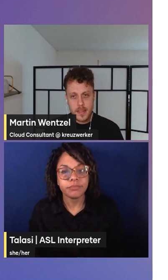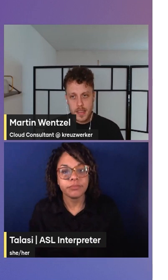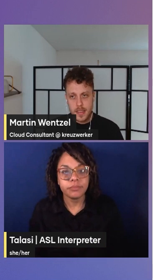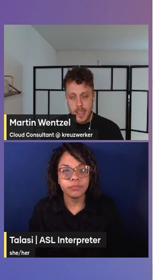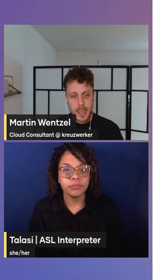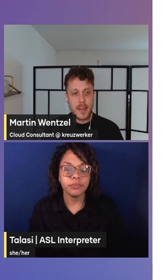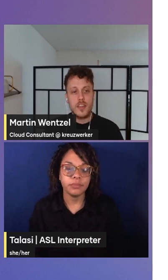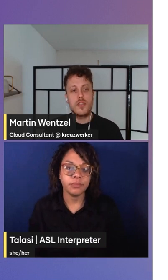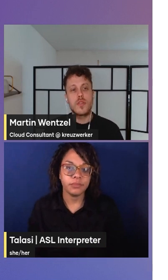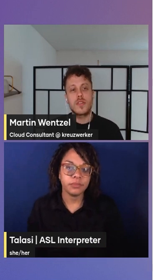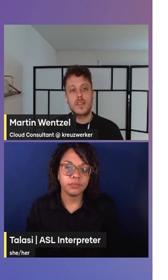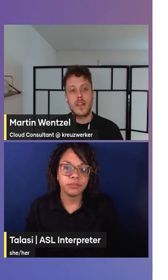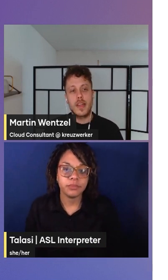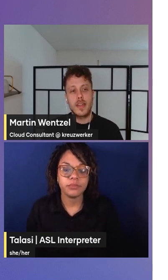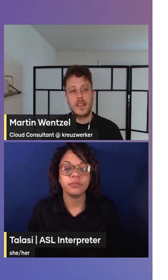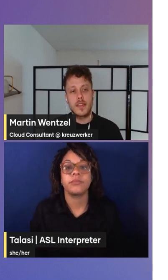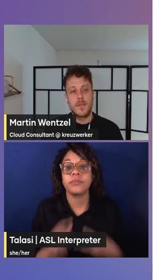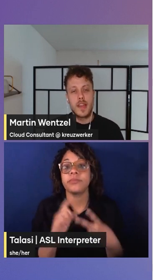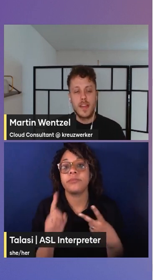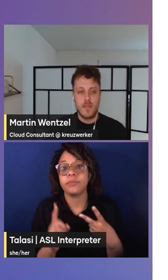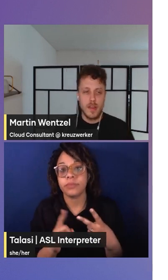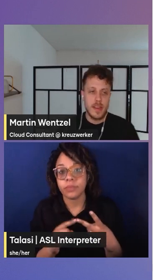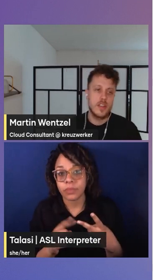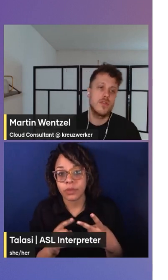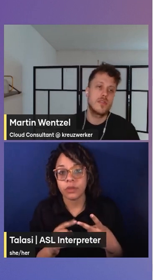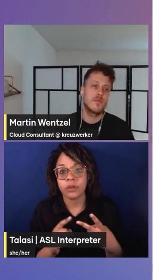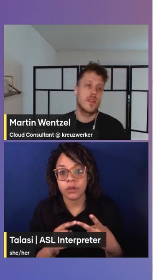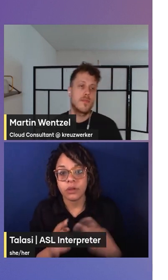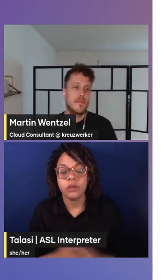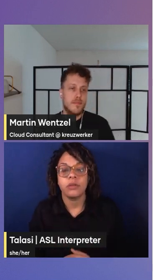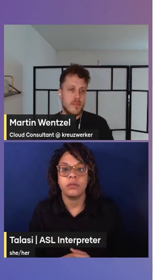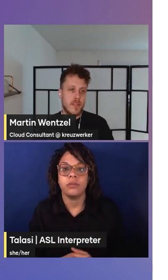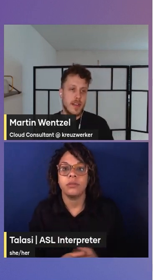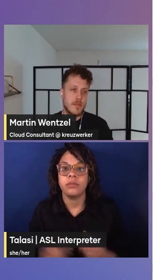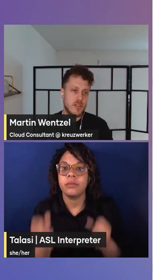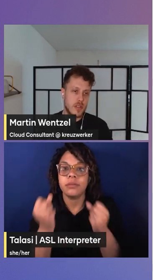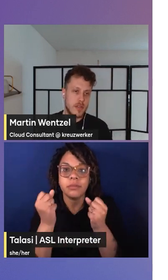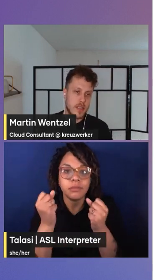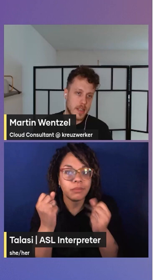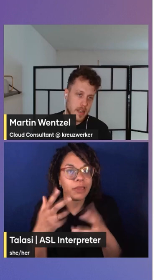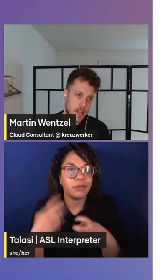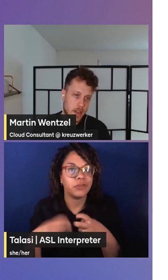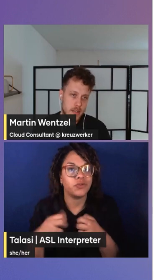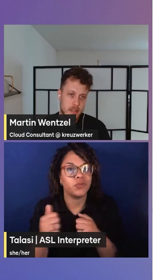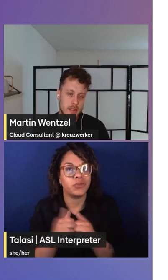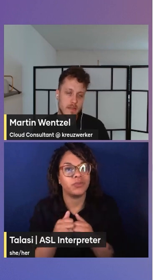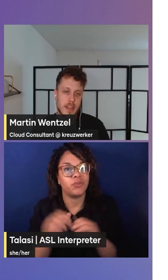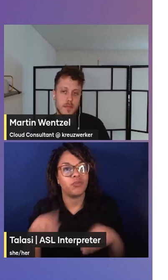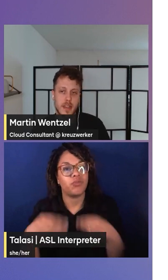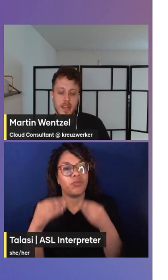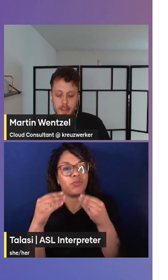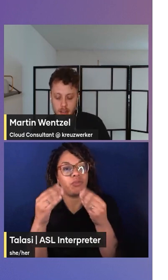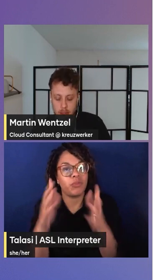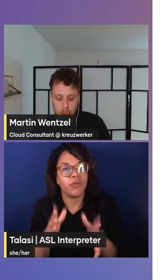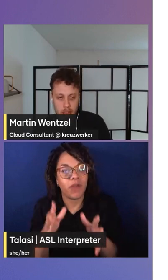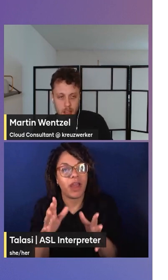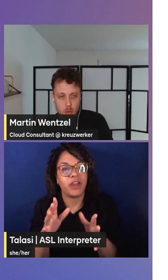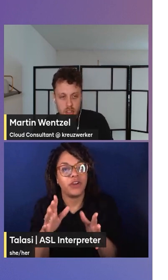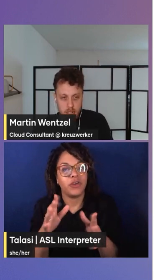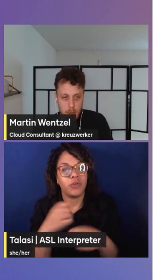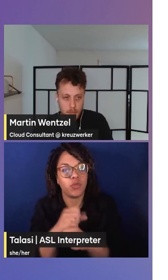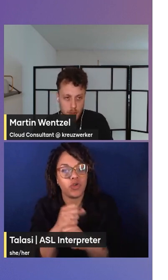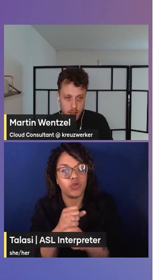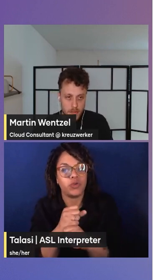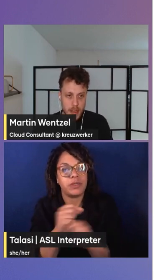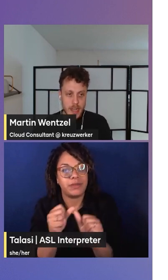And this second issue was that there were many issues with provider-produced inconsistent finder plan,